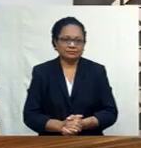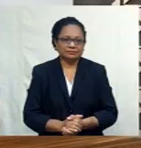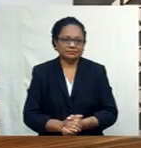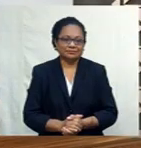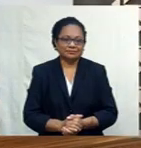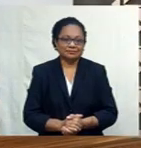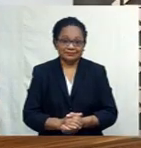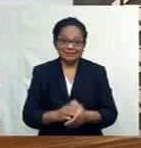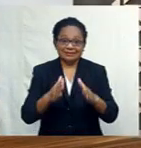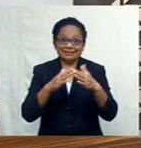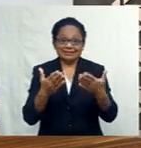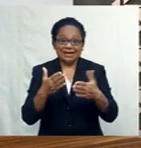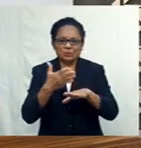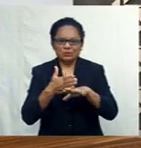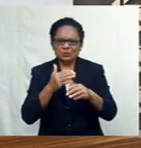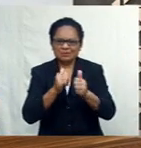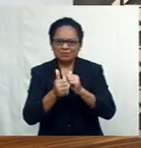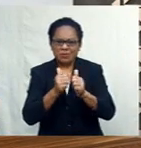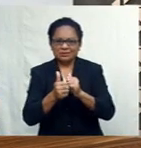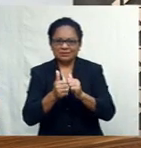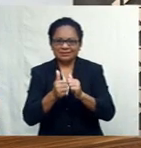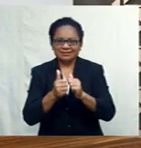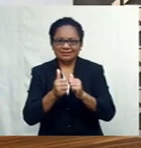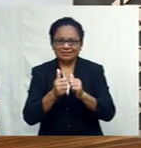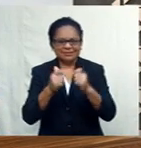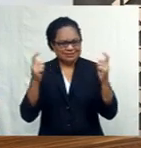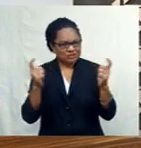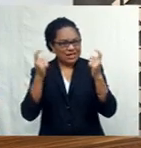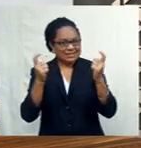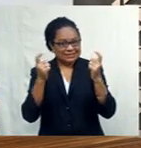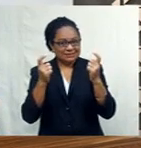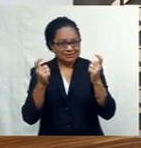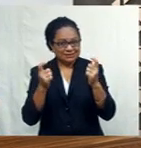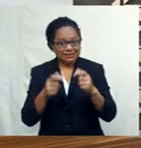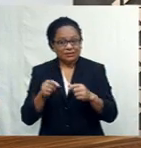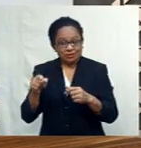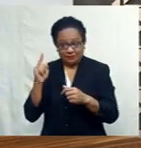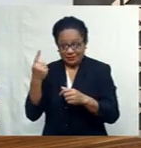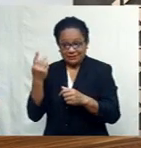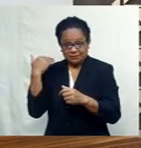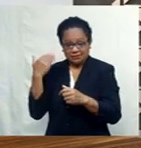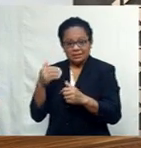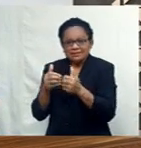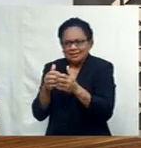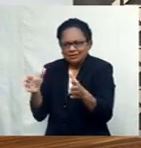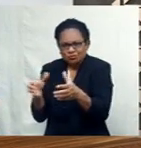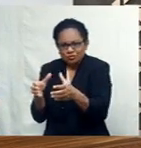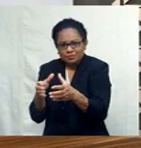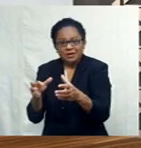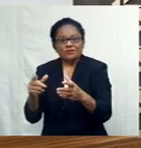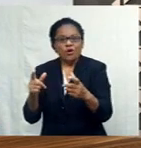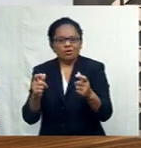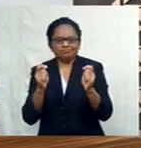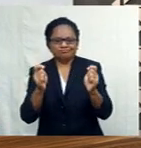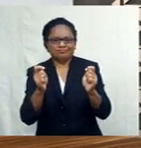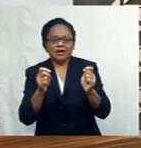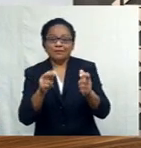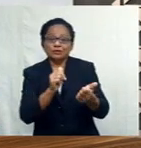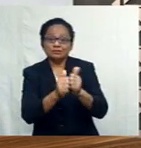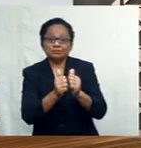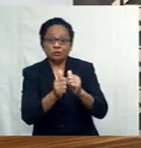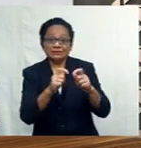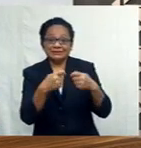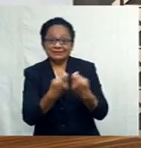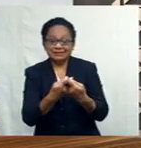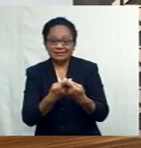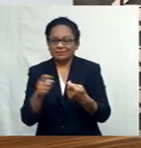In our quirky sport of the day, cheerleading. What started out as a group of people cheering for their sports teams in unison and